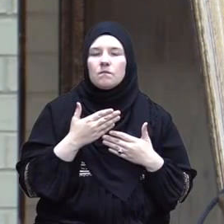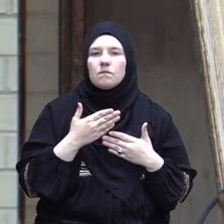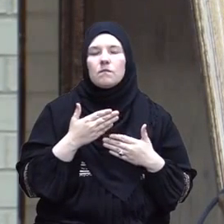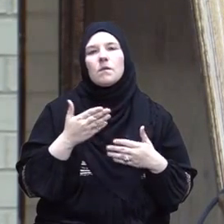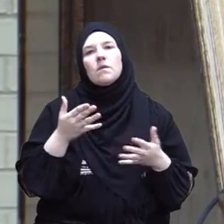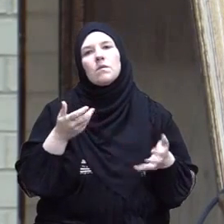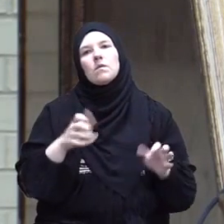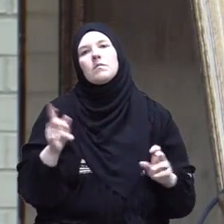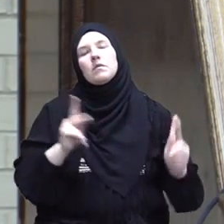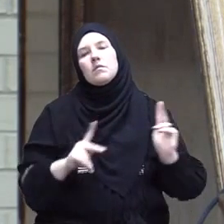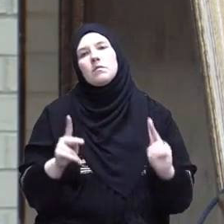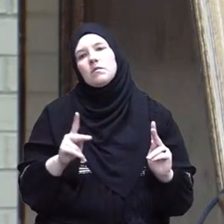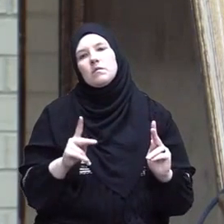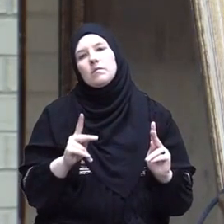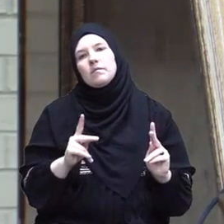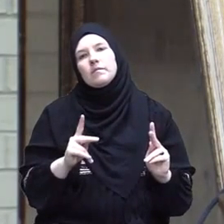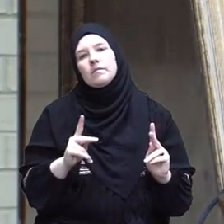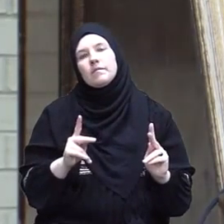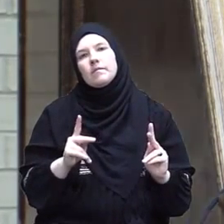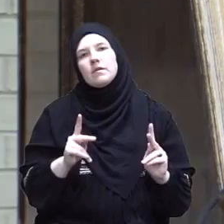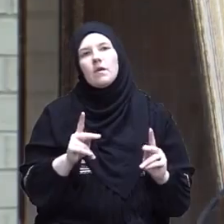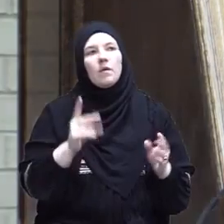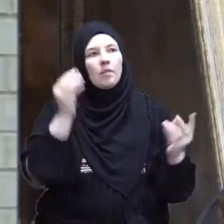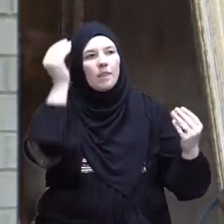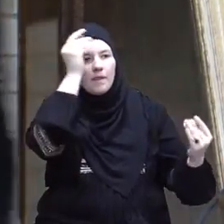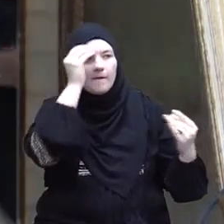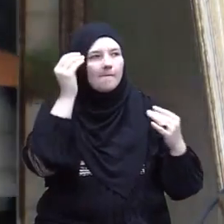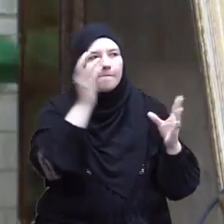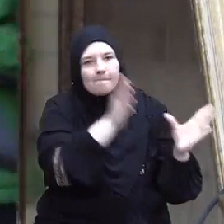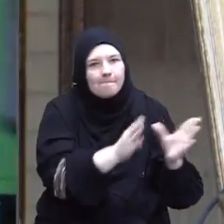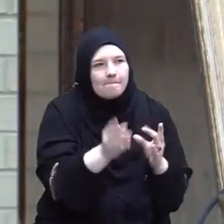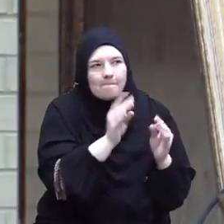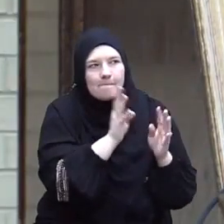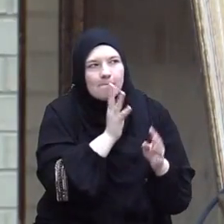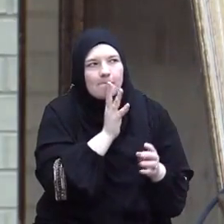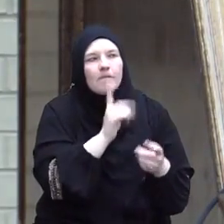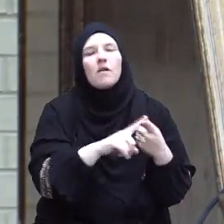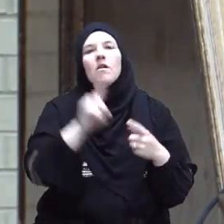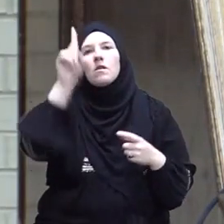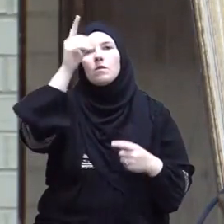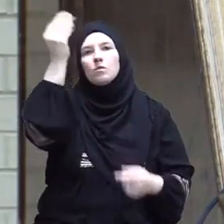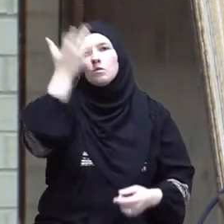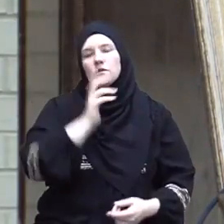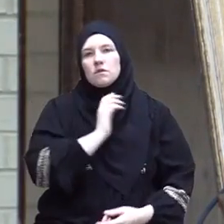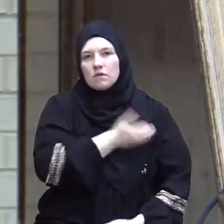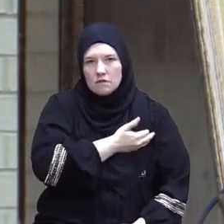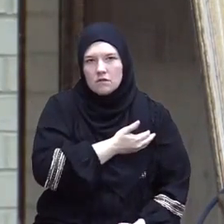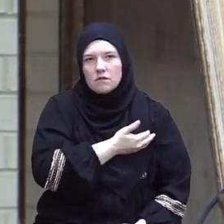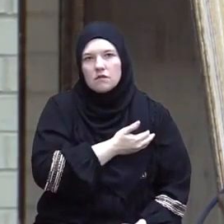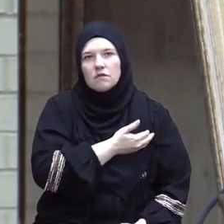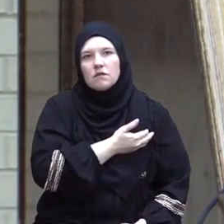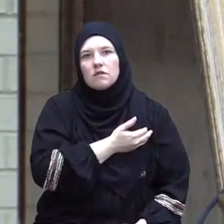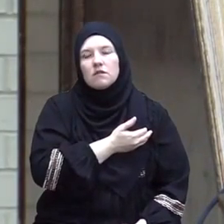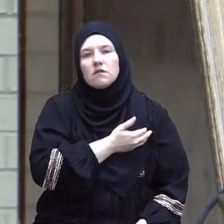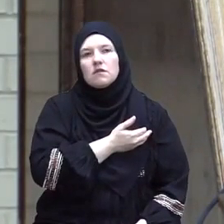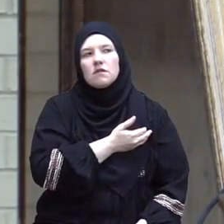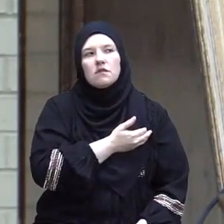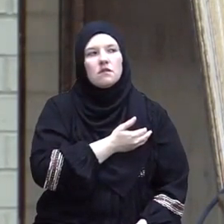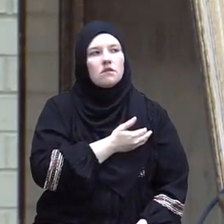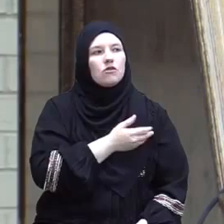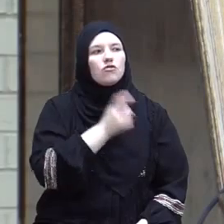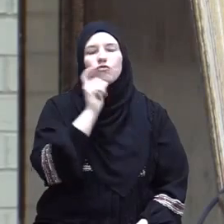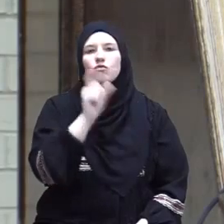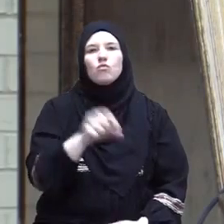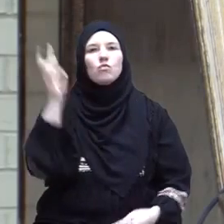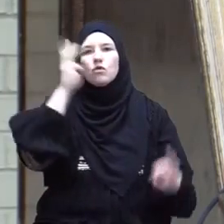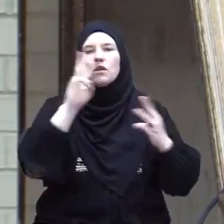people conspire or plot secretly. Allah subhanahu wa ta'ala told us that you shouldn't